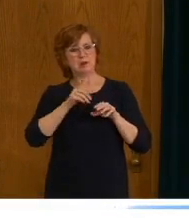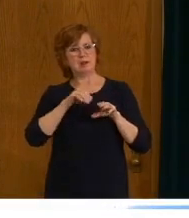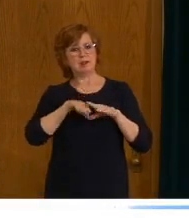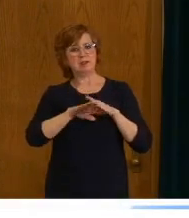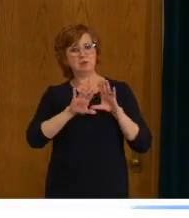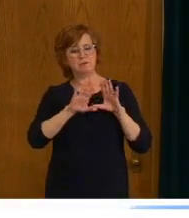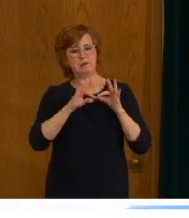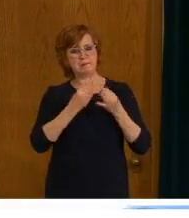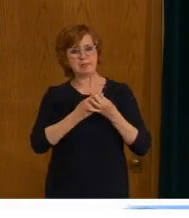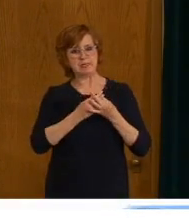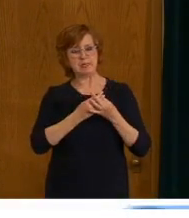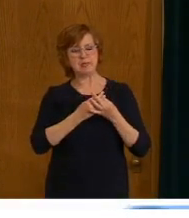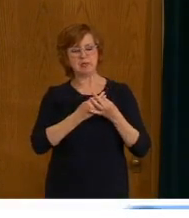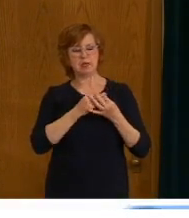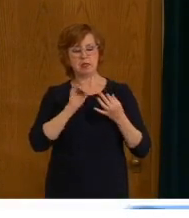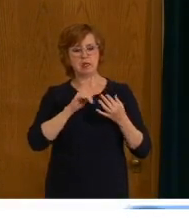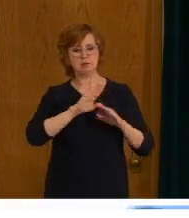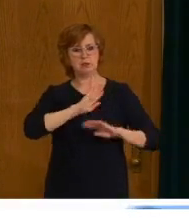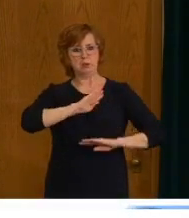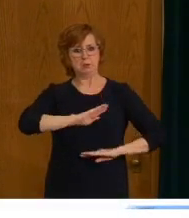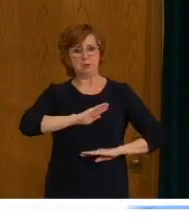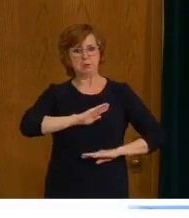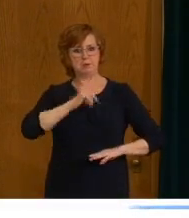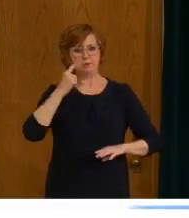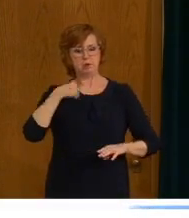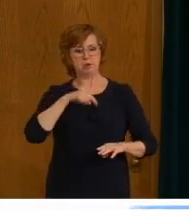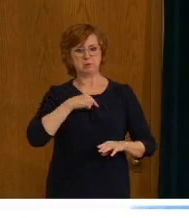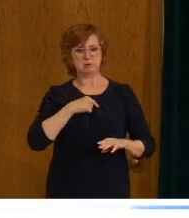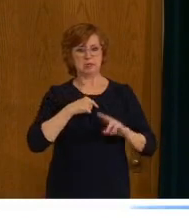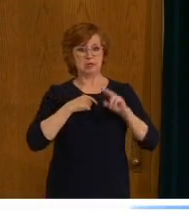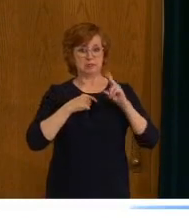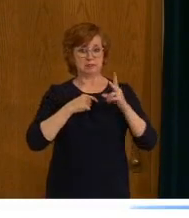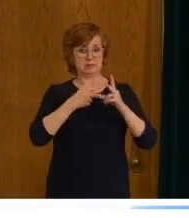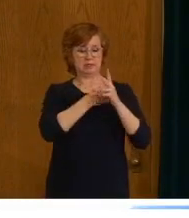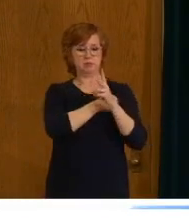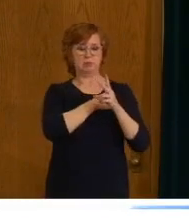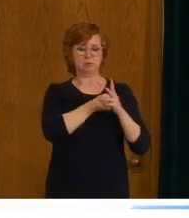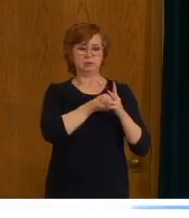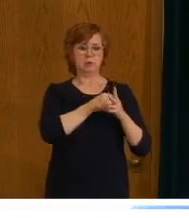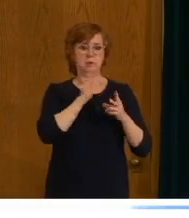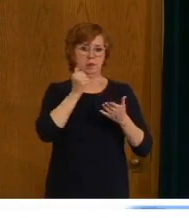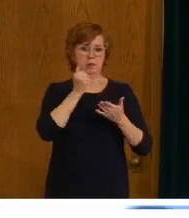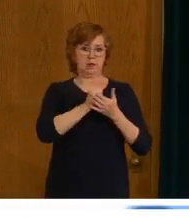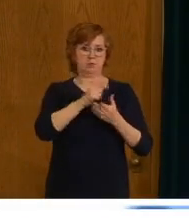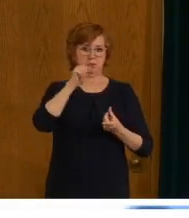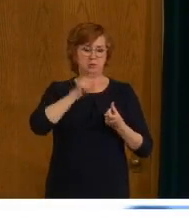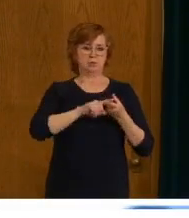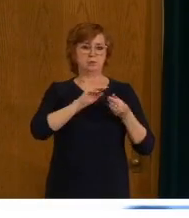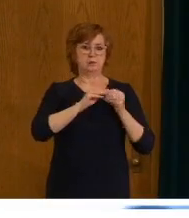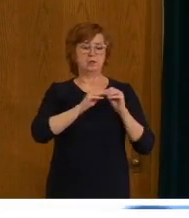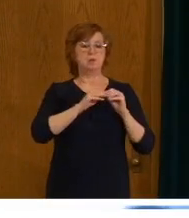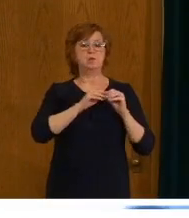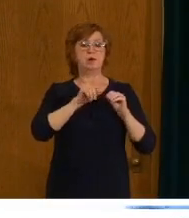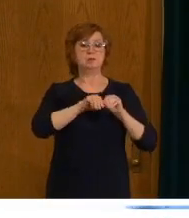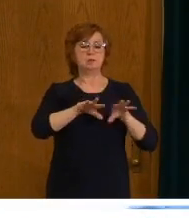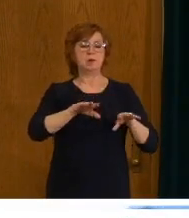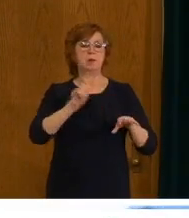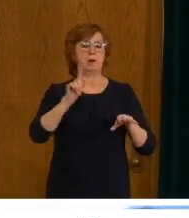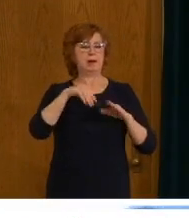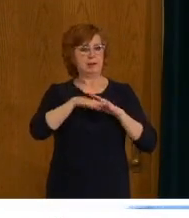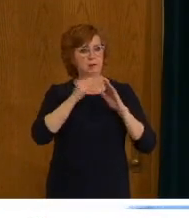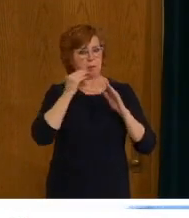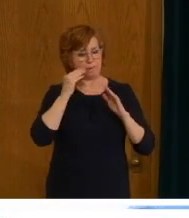in terms of a 2-dose does make you less likely to get exposed and also transmit. With 1